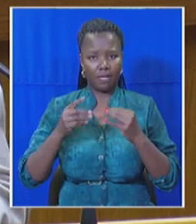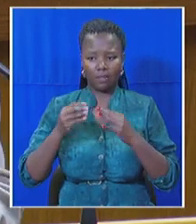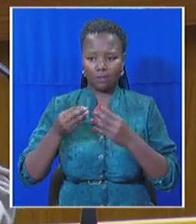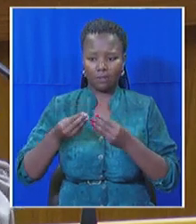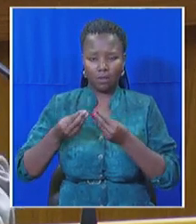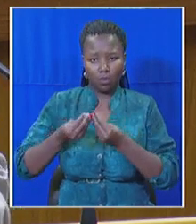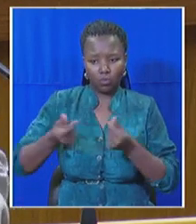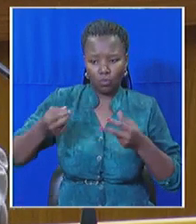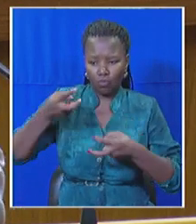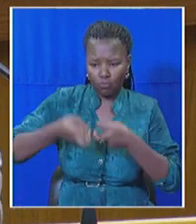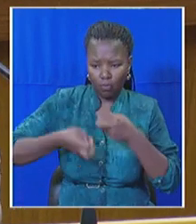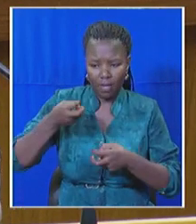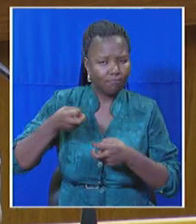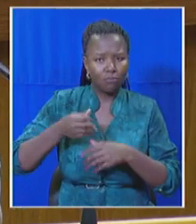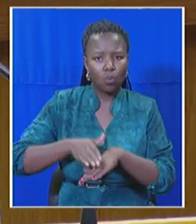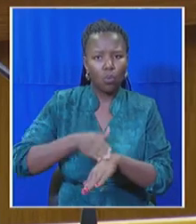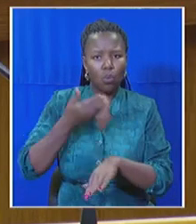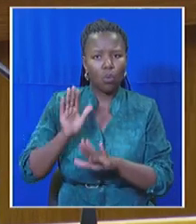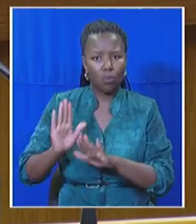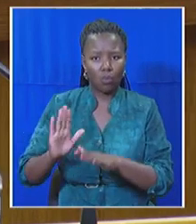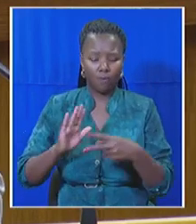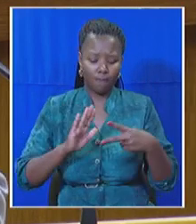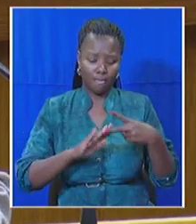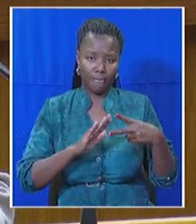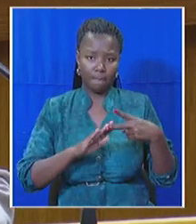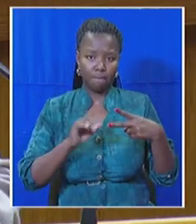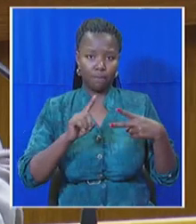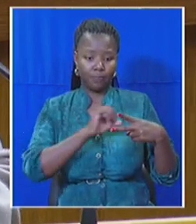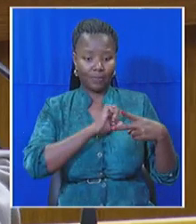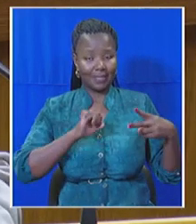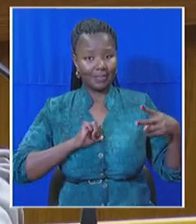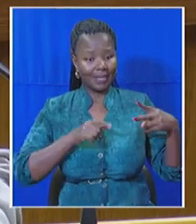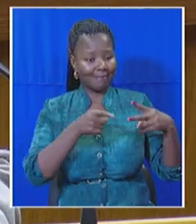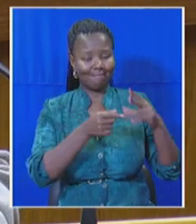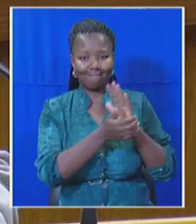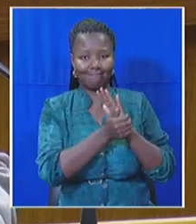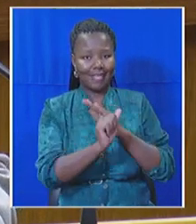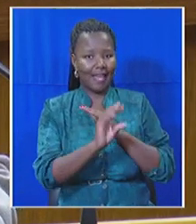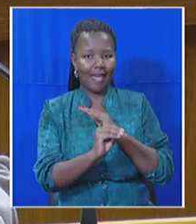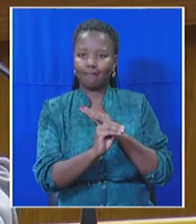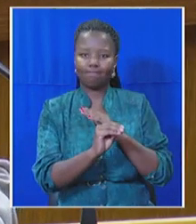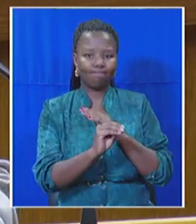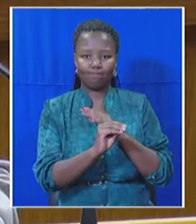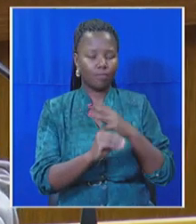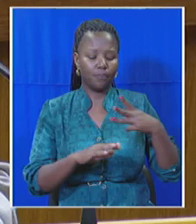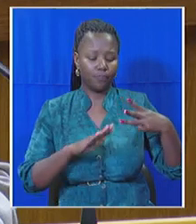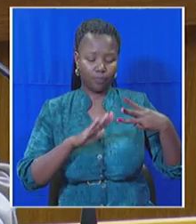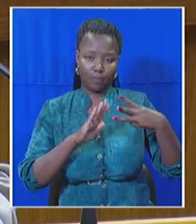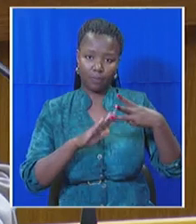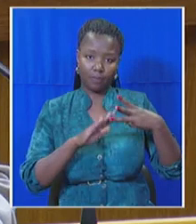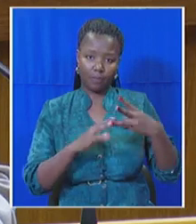audit outcomes. The second is the key officials that lack appropriate competencies. And the third one is the lack